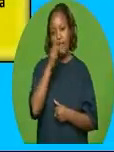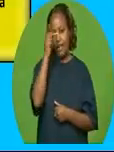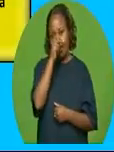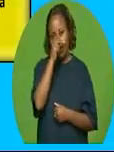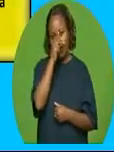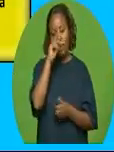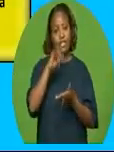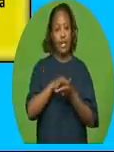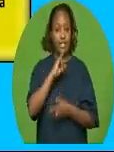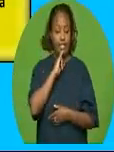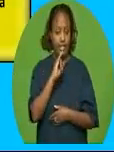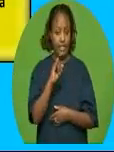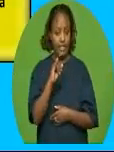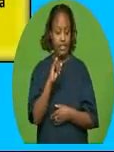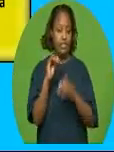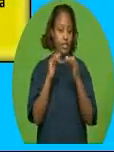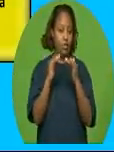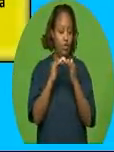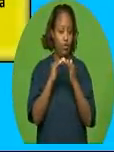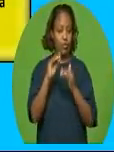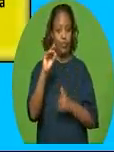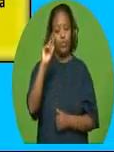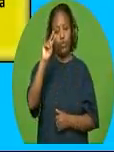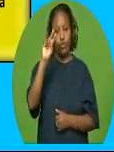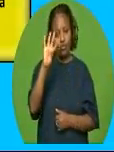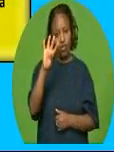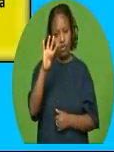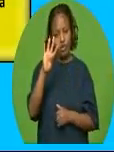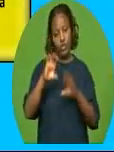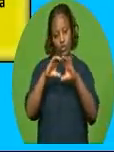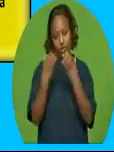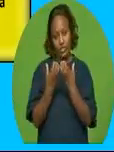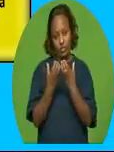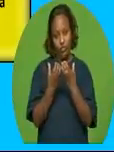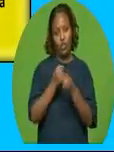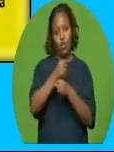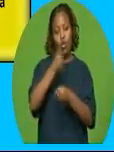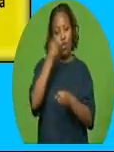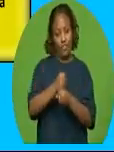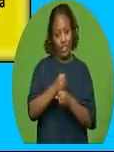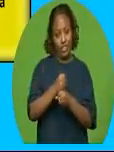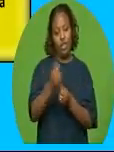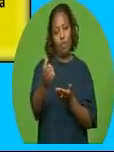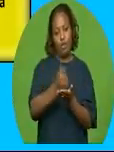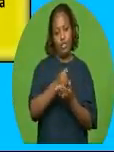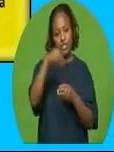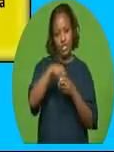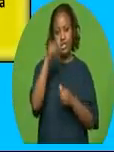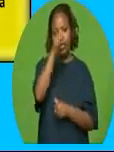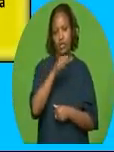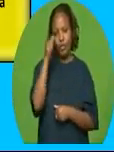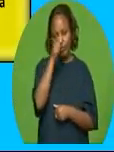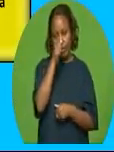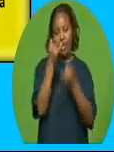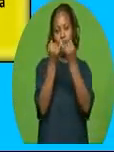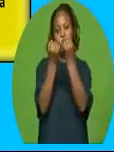in Kenya. That is, it equals to 24 units of coffee produced